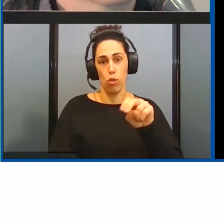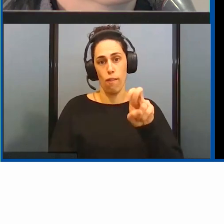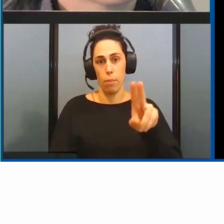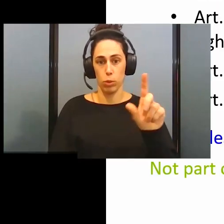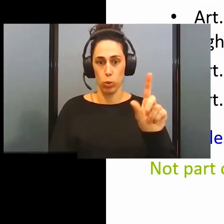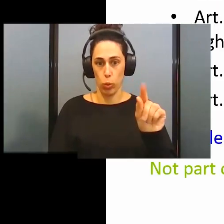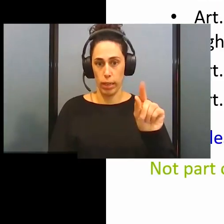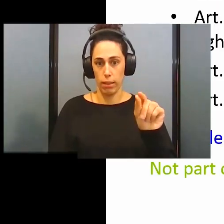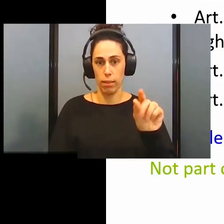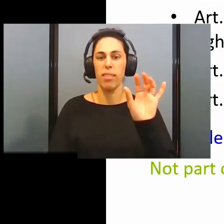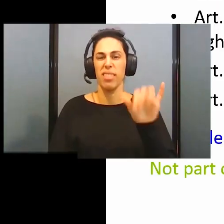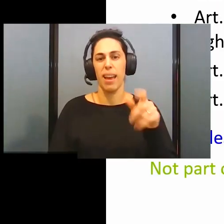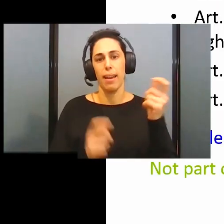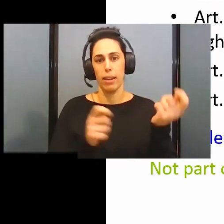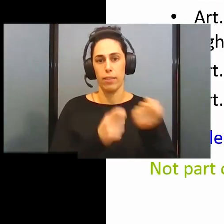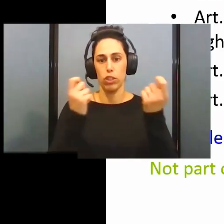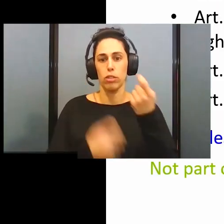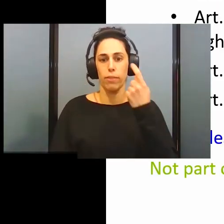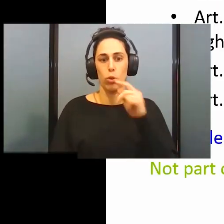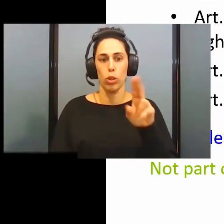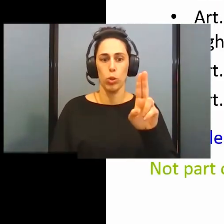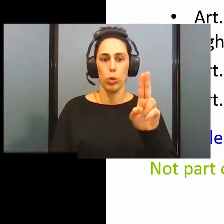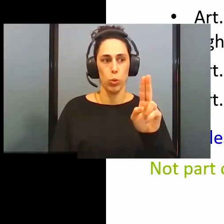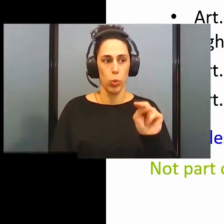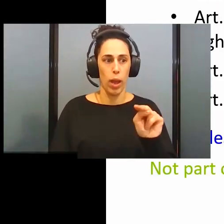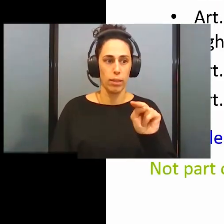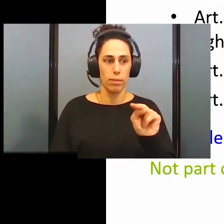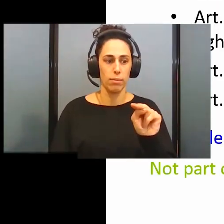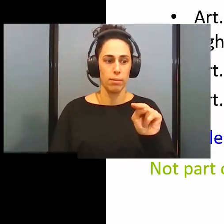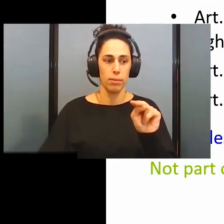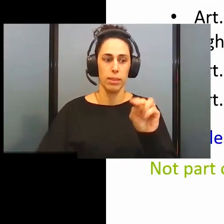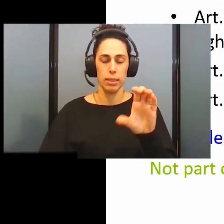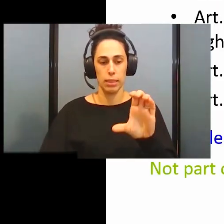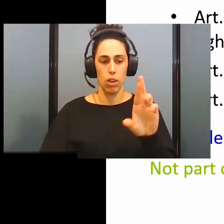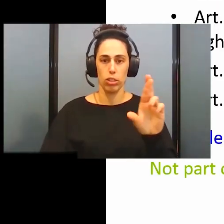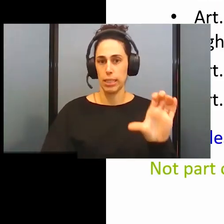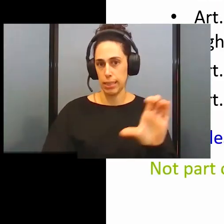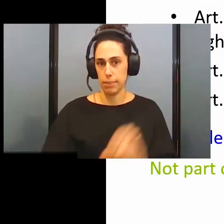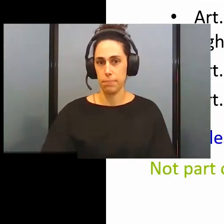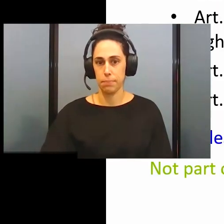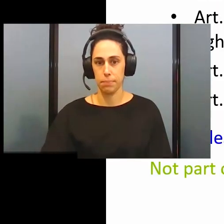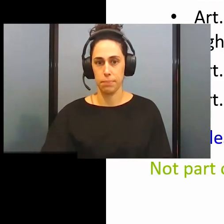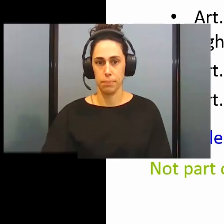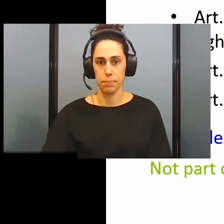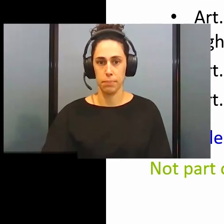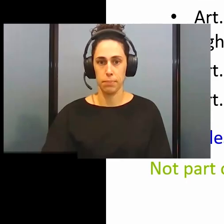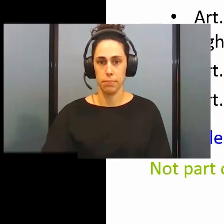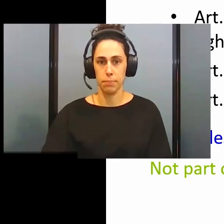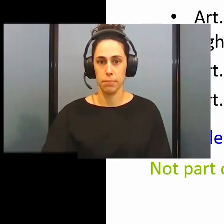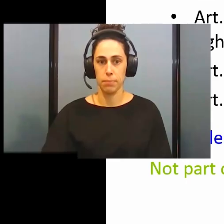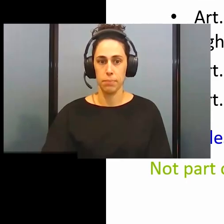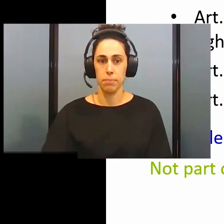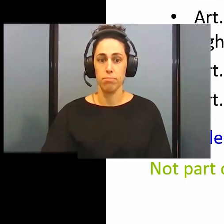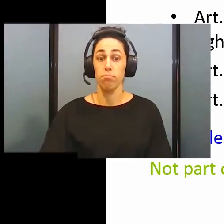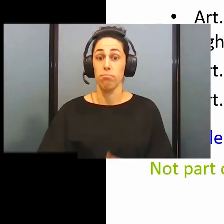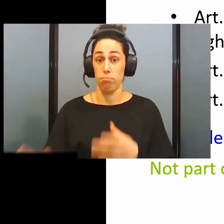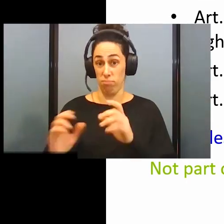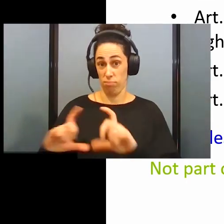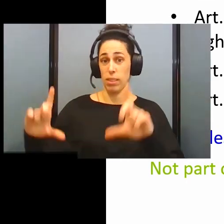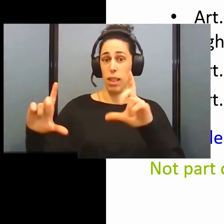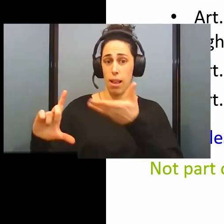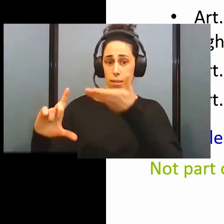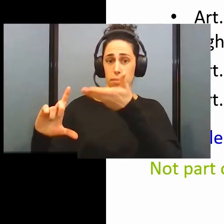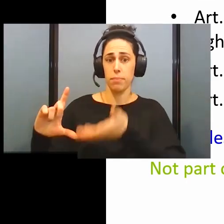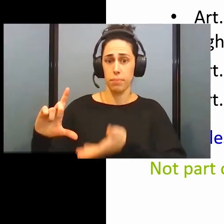Child. So those are some very fundamental principles that we work under. So Article 2 of the Convention